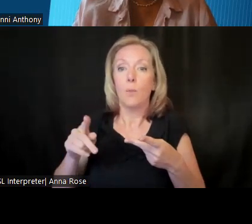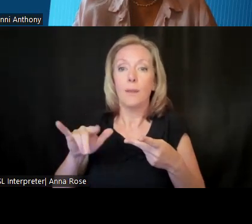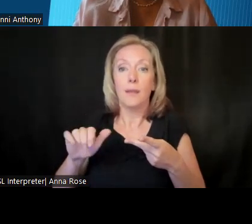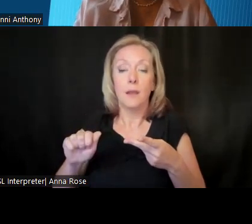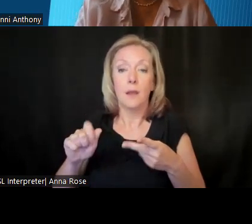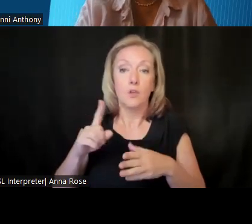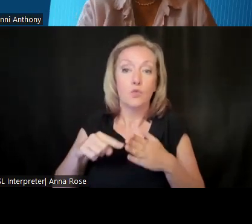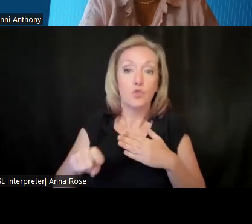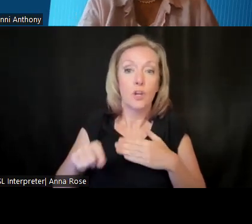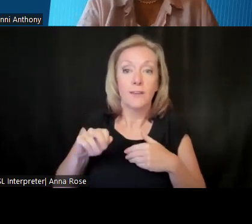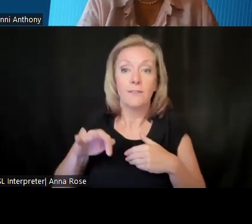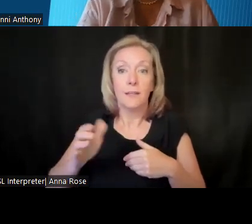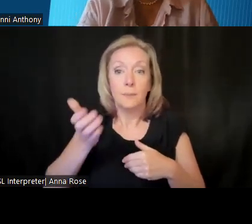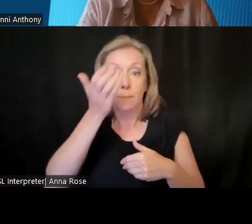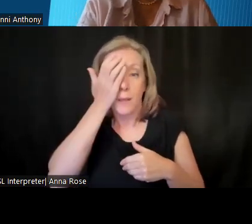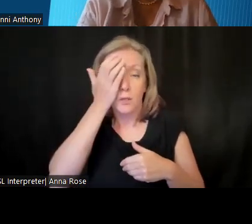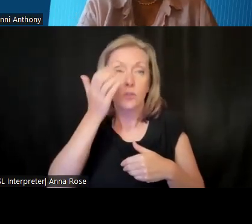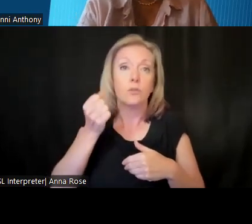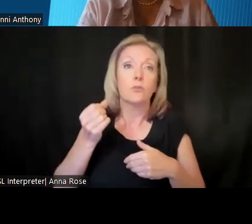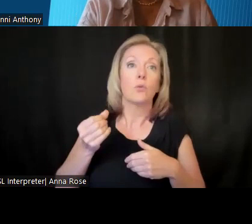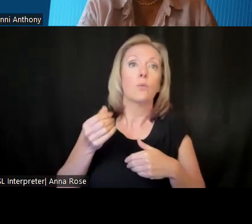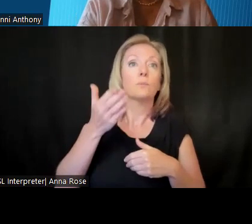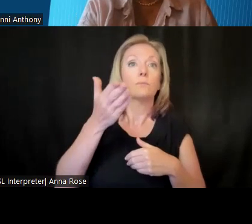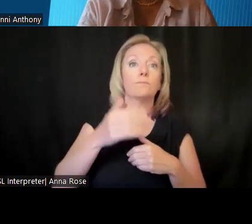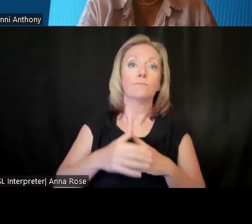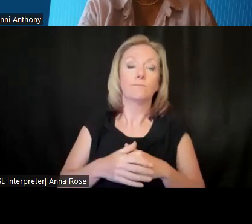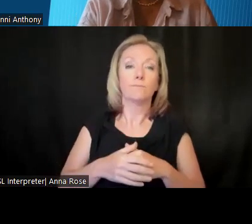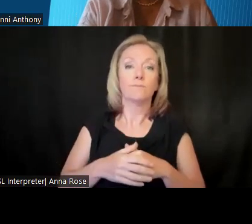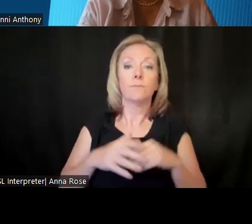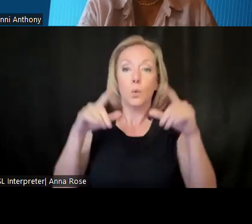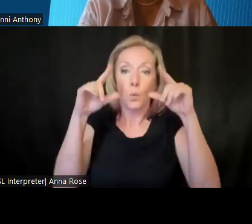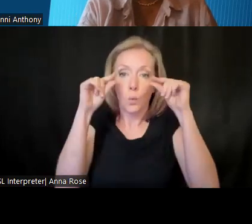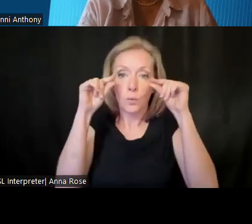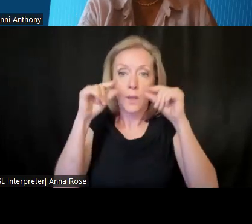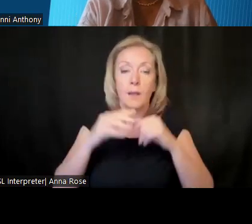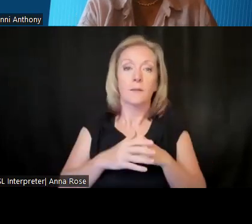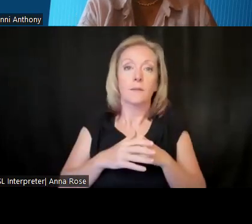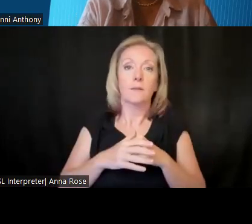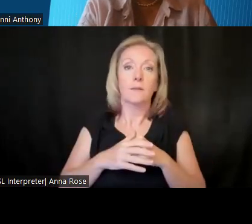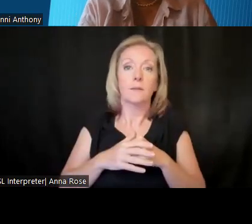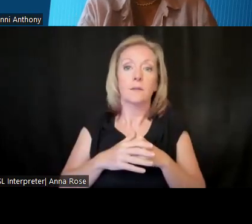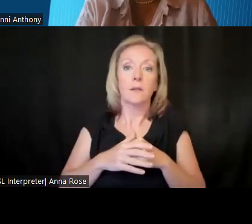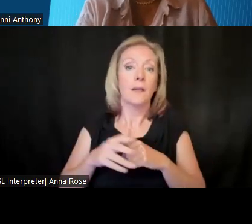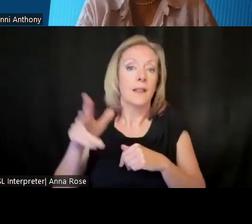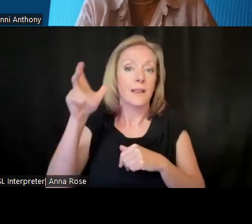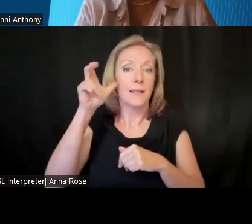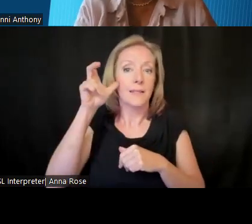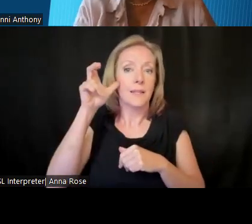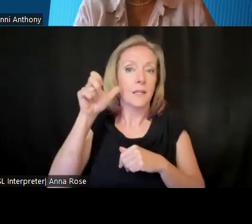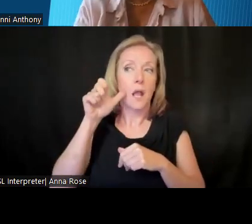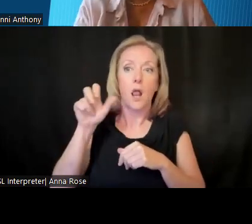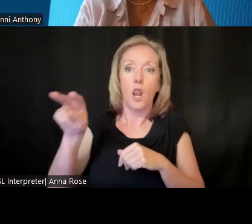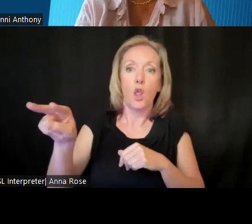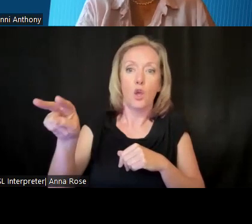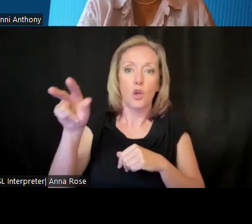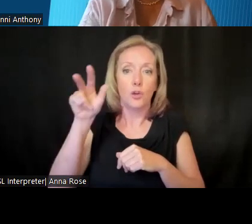next step with patching. So here again, we have closed eyes or face turn away when listening. So there are kids,